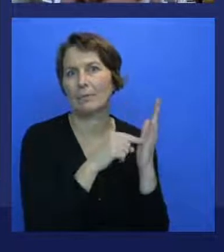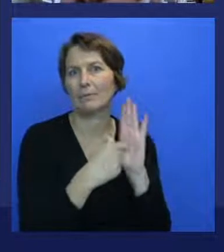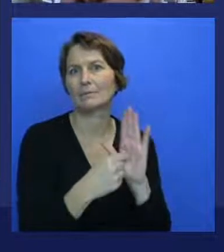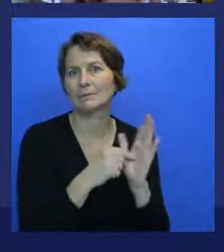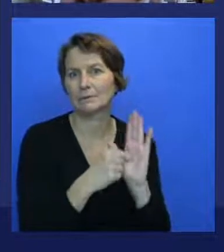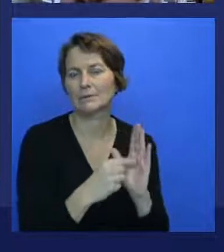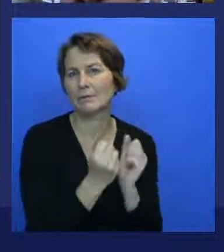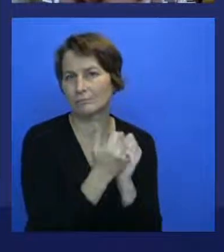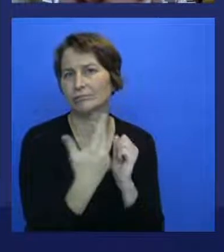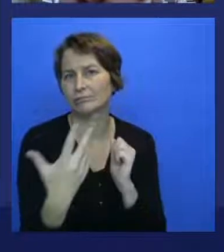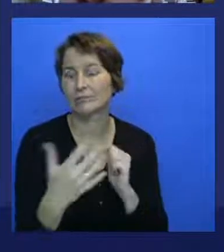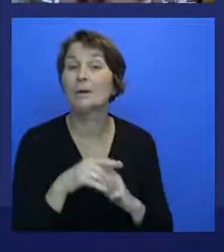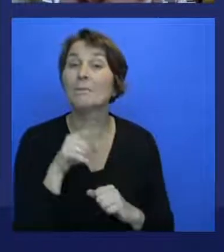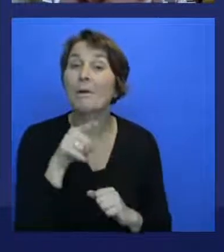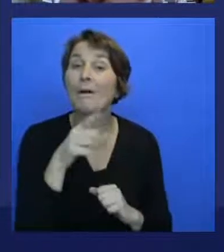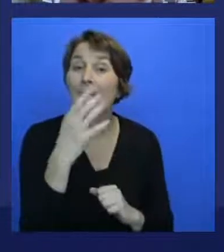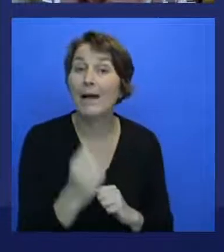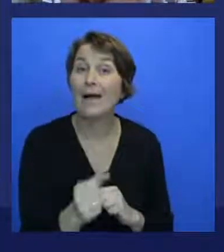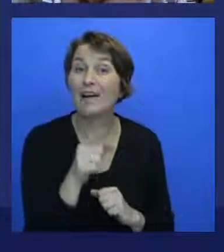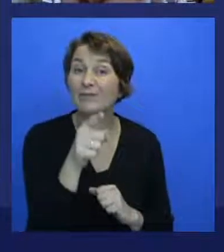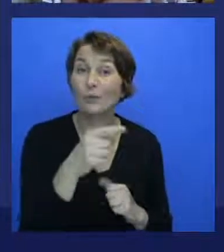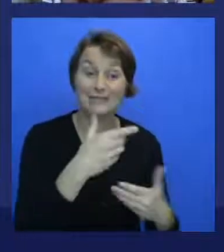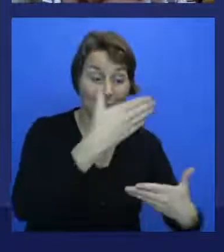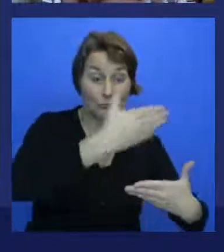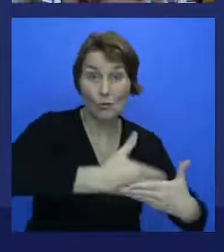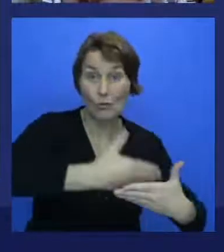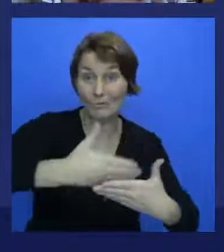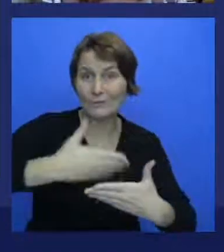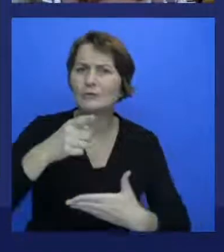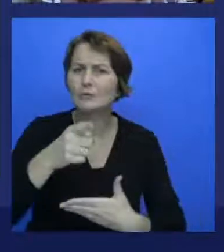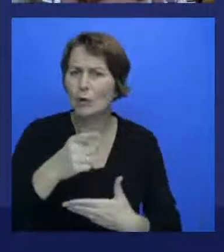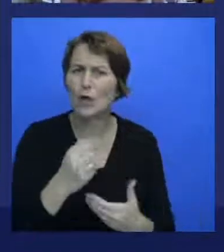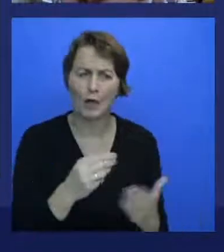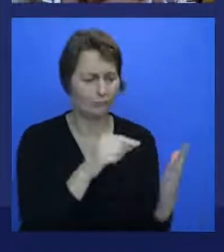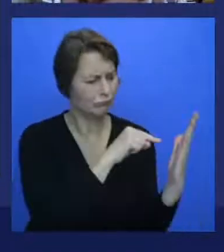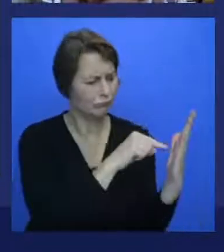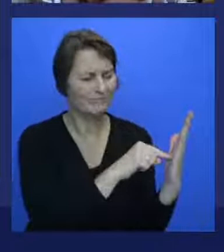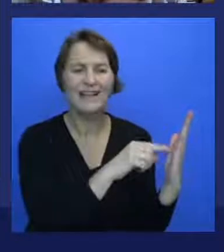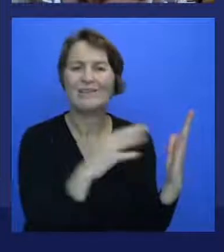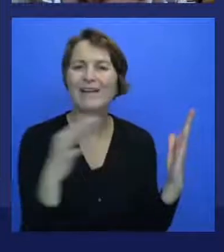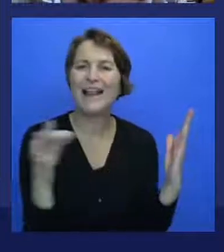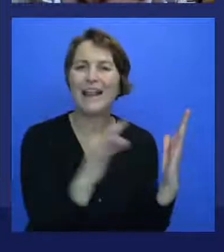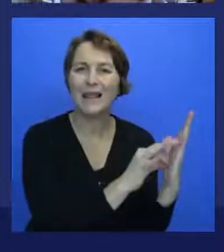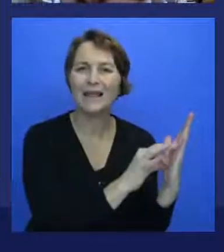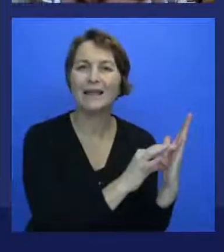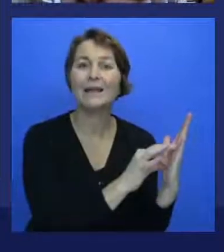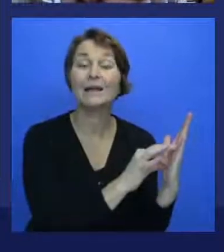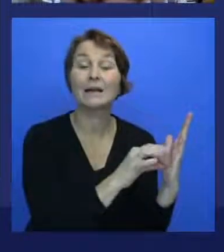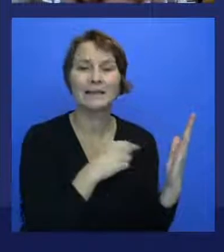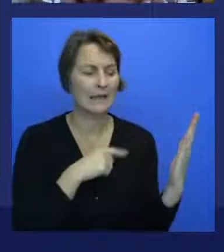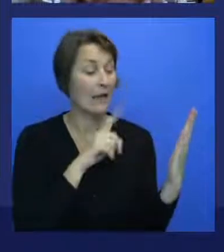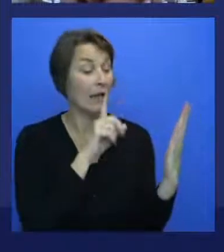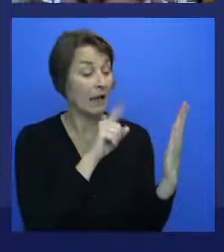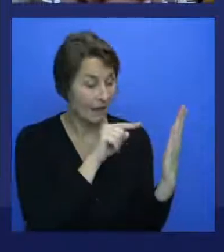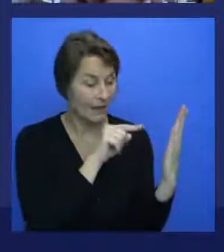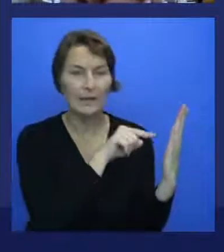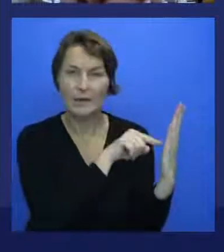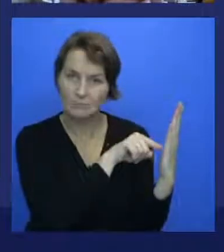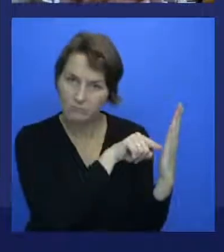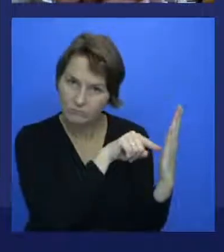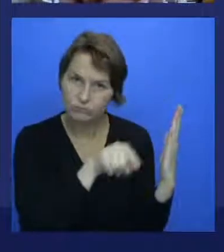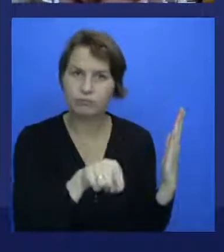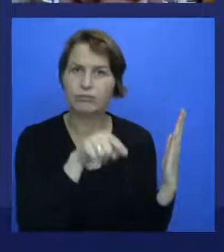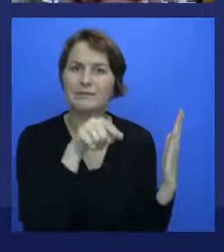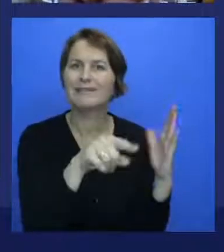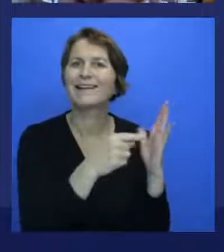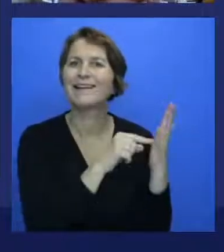the documentation, they provide links to GitHub samples, and there